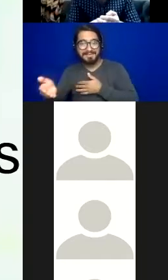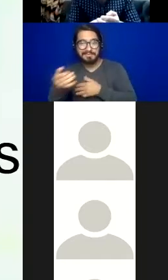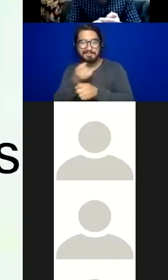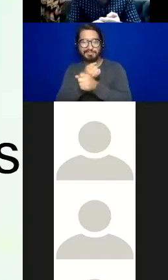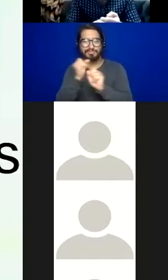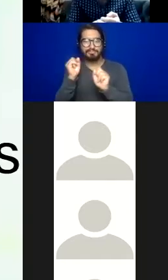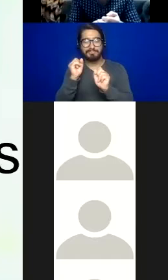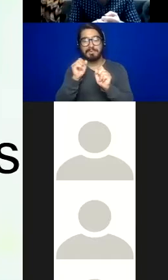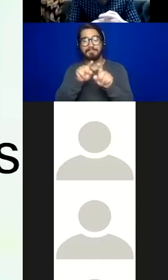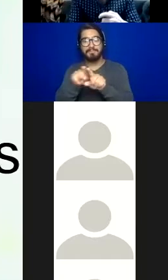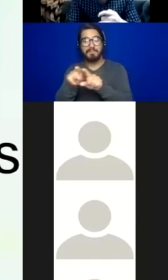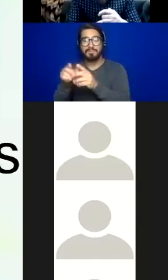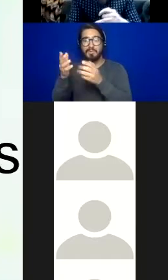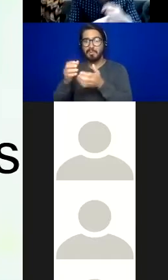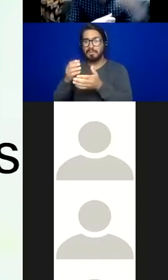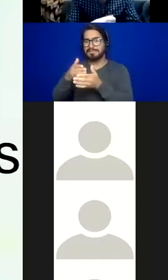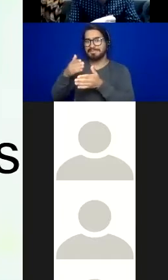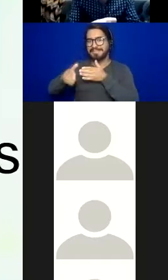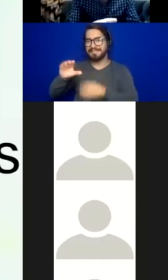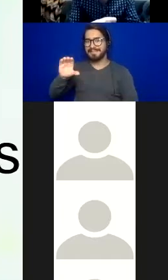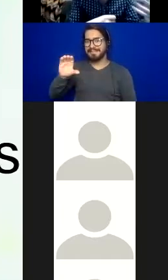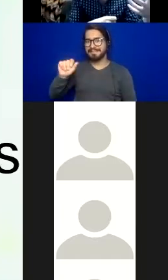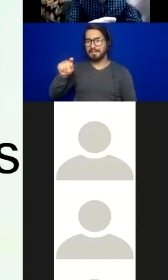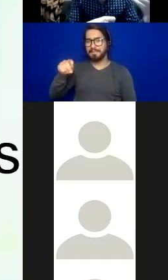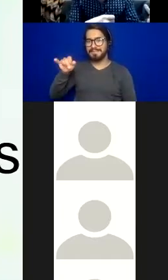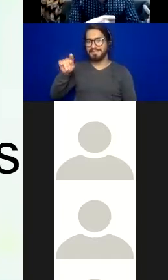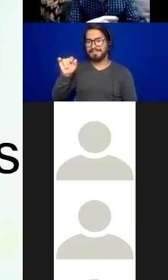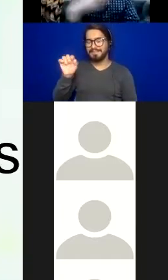Yeah, absolutely. Right, I think it's a similar